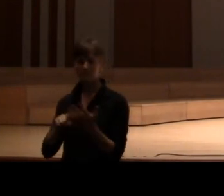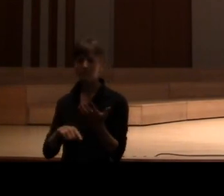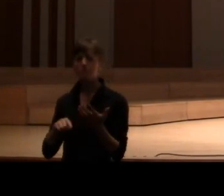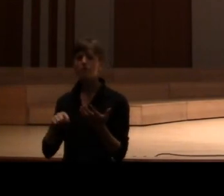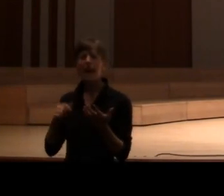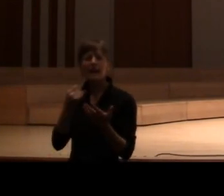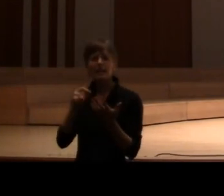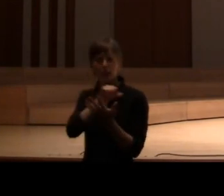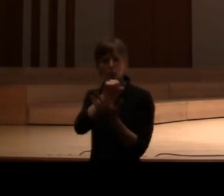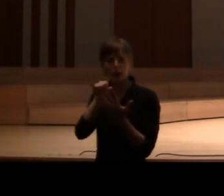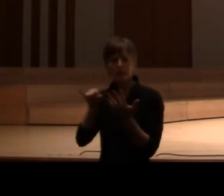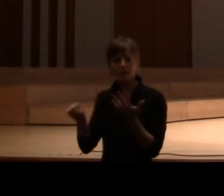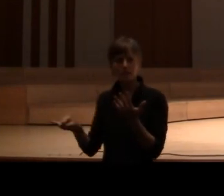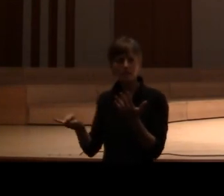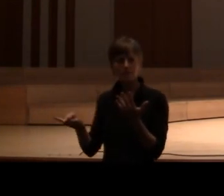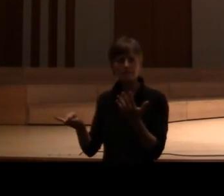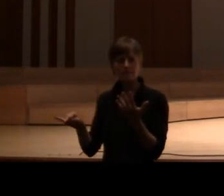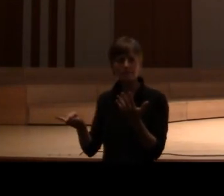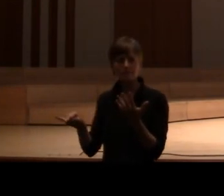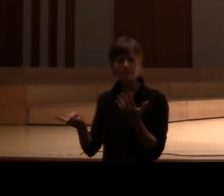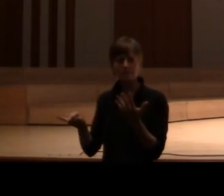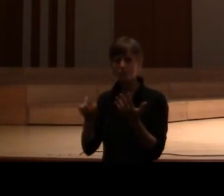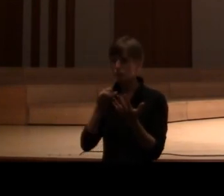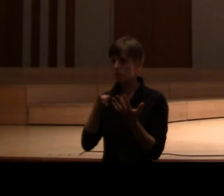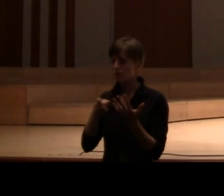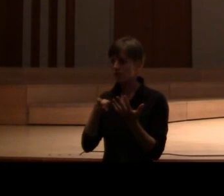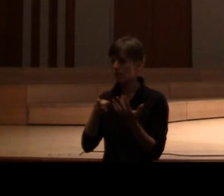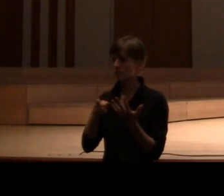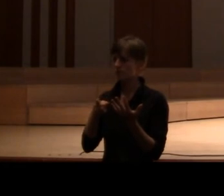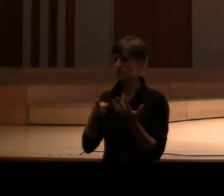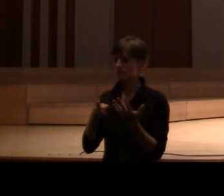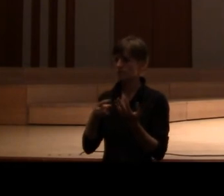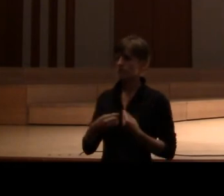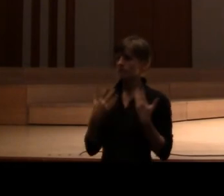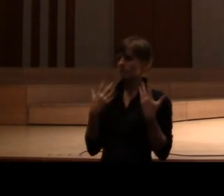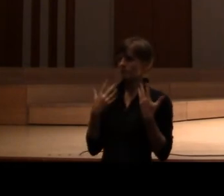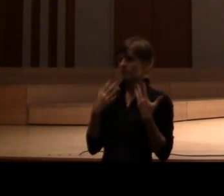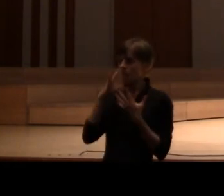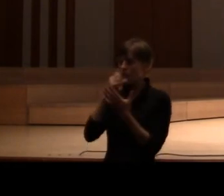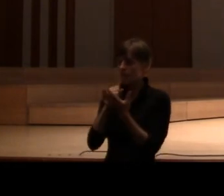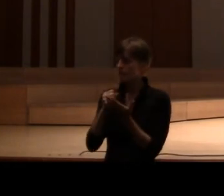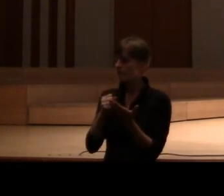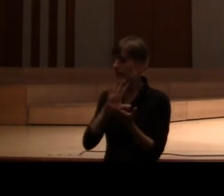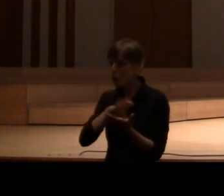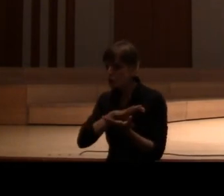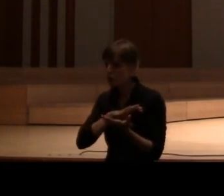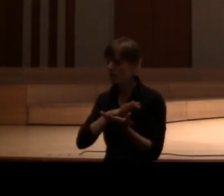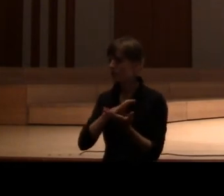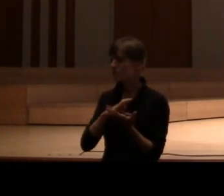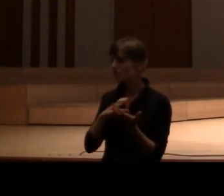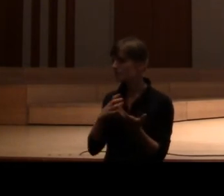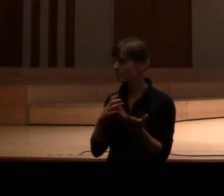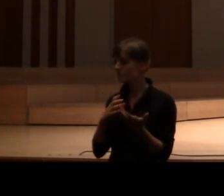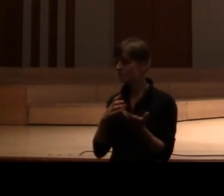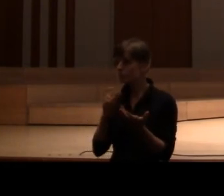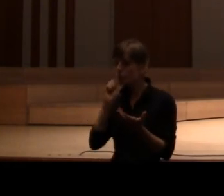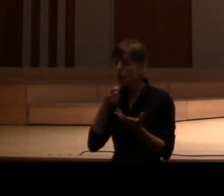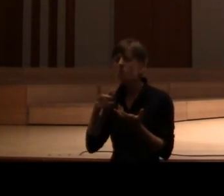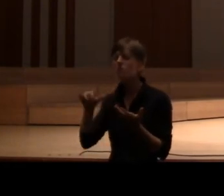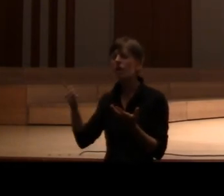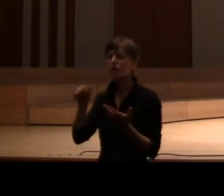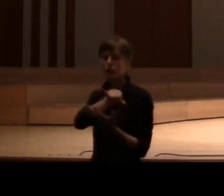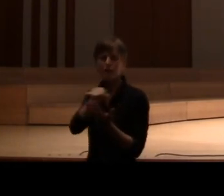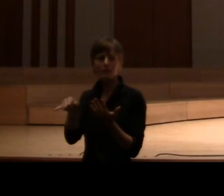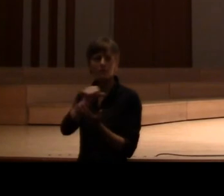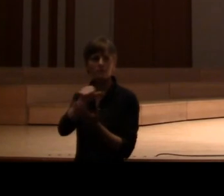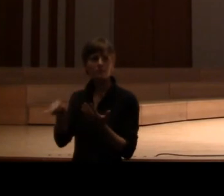common kind of with all these books, aside from really compelling storylines and maybe young characters, I guess, that are relatable? The